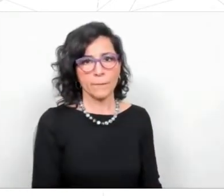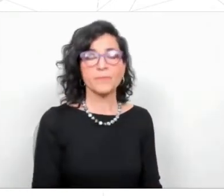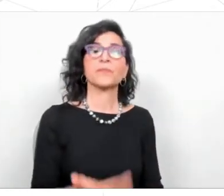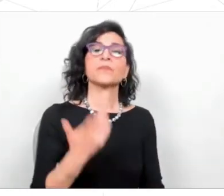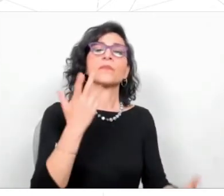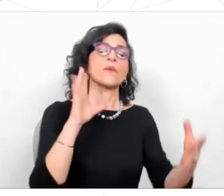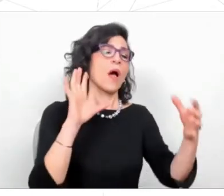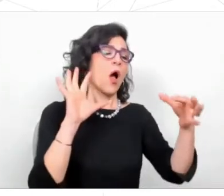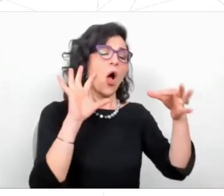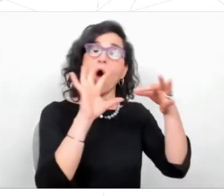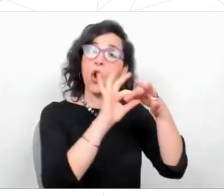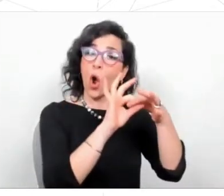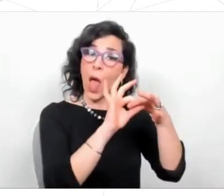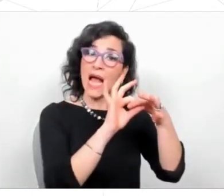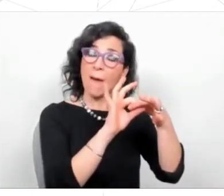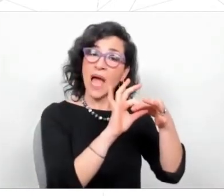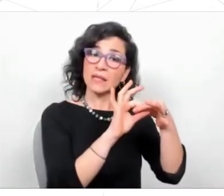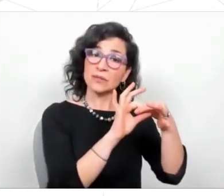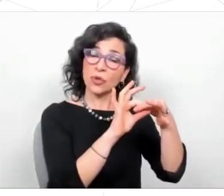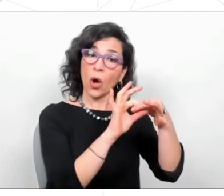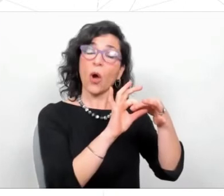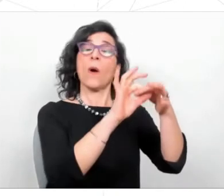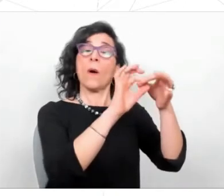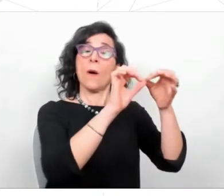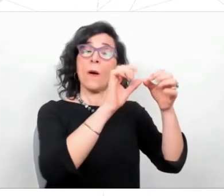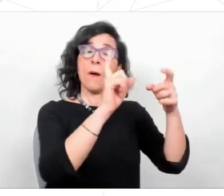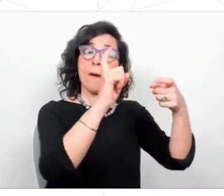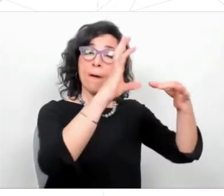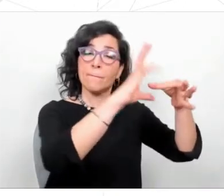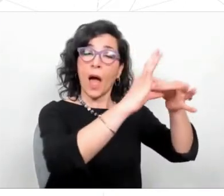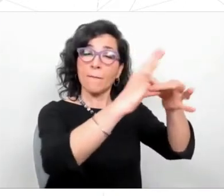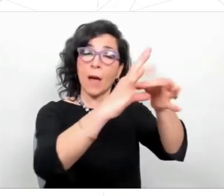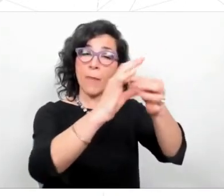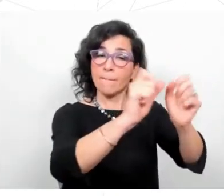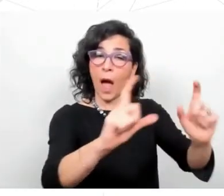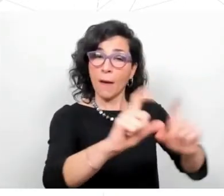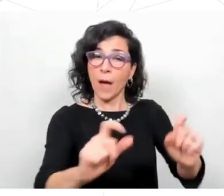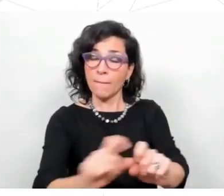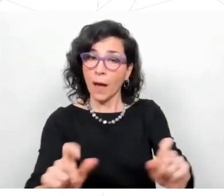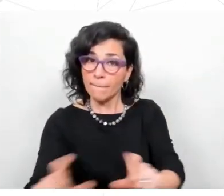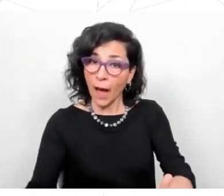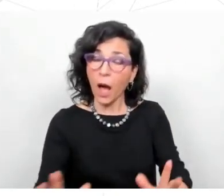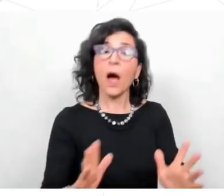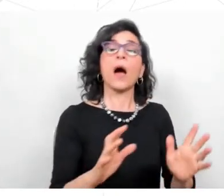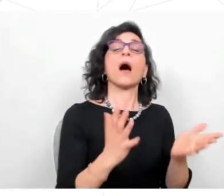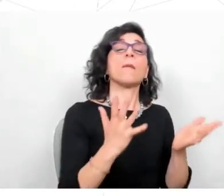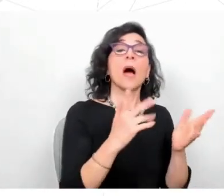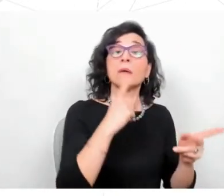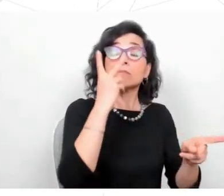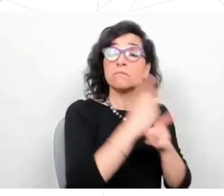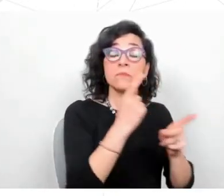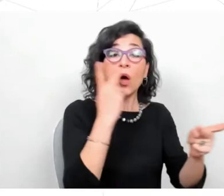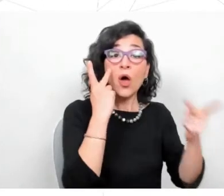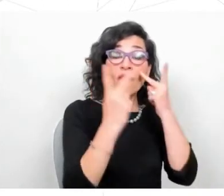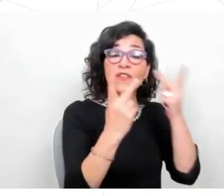with. So hyperlinks, text, button texts, all of that. But let's say you don't necessarily need a